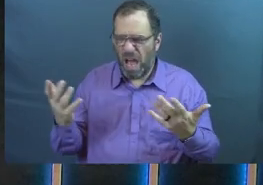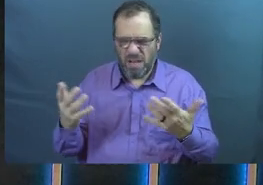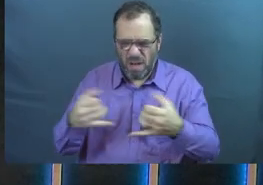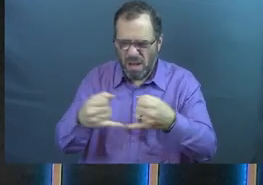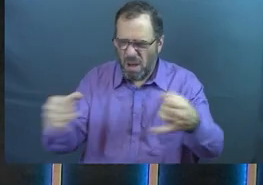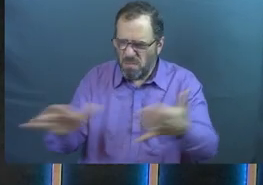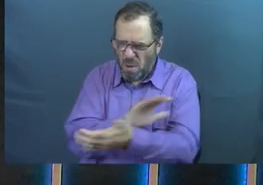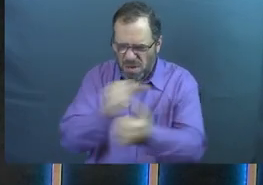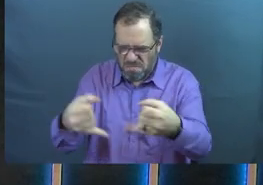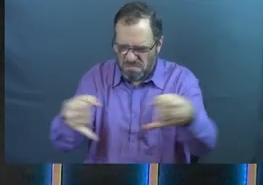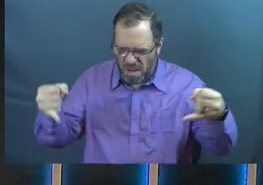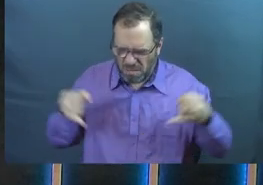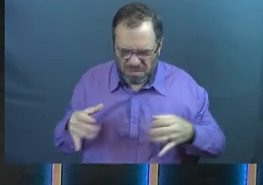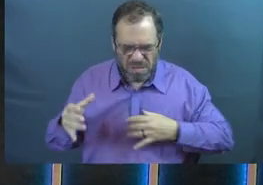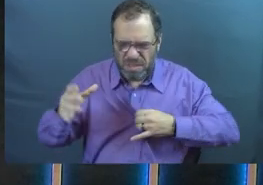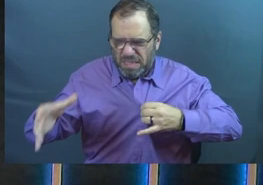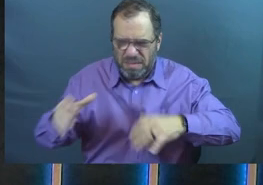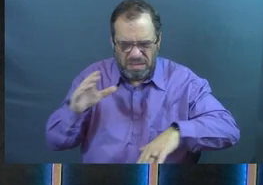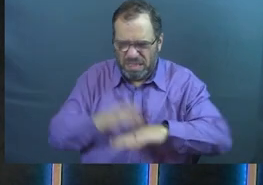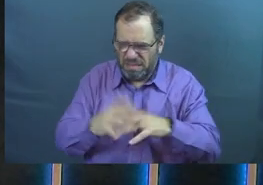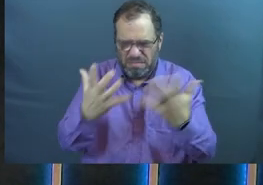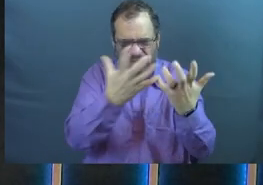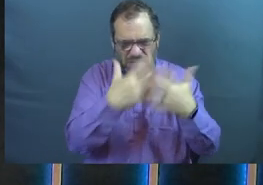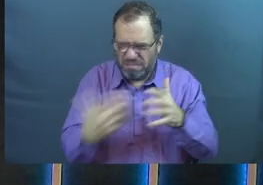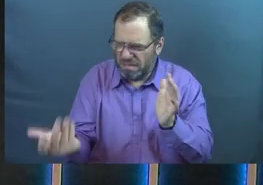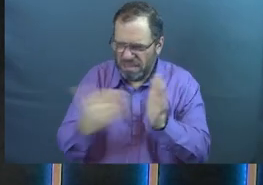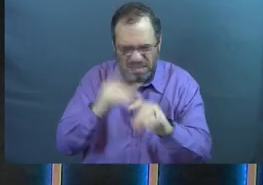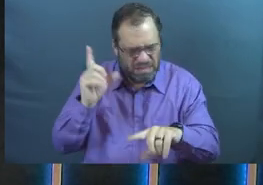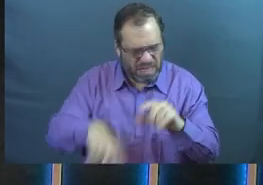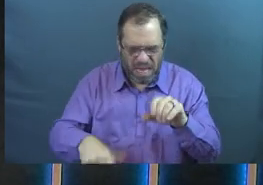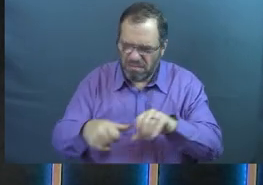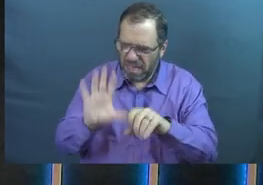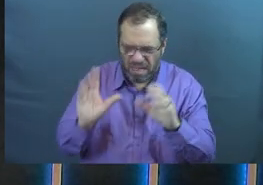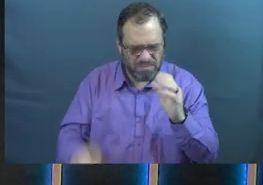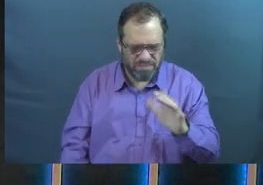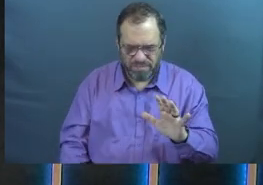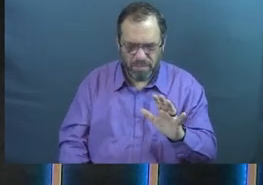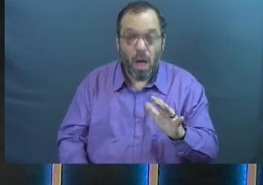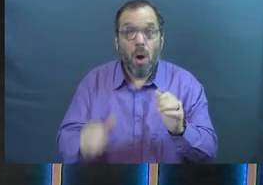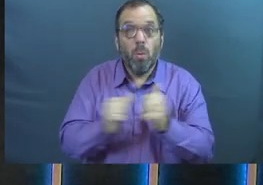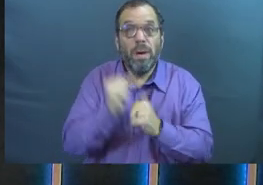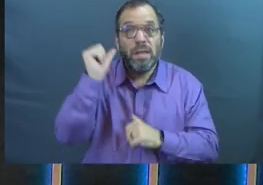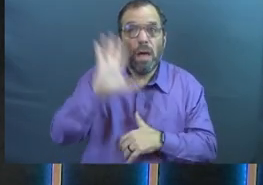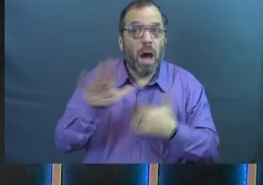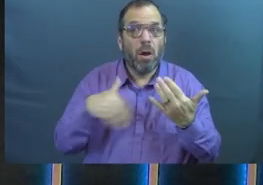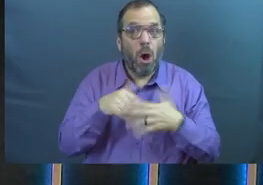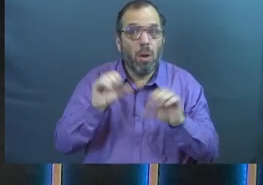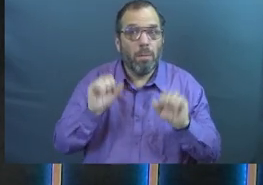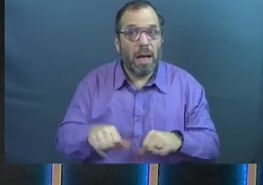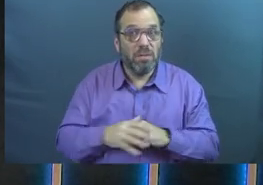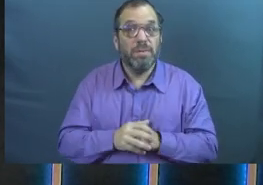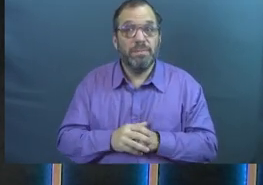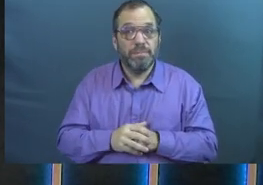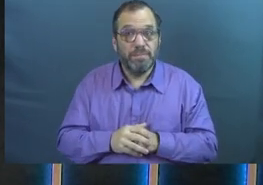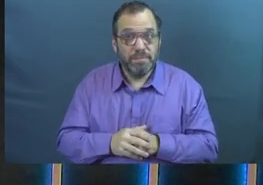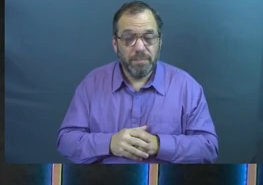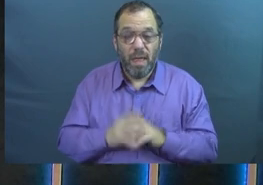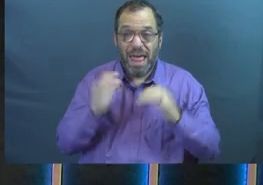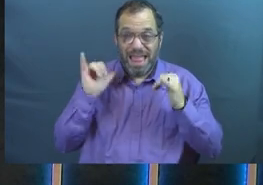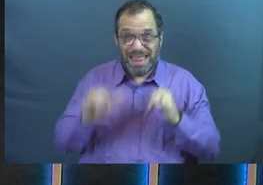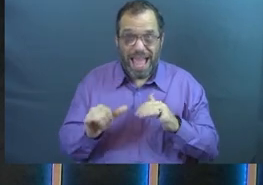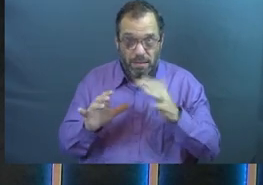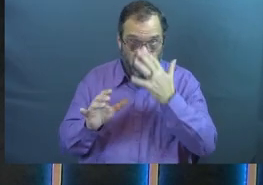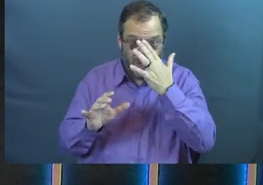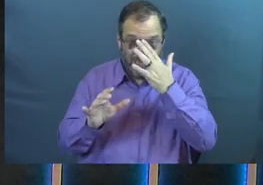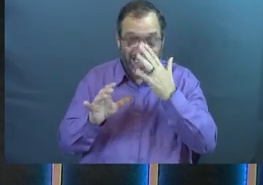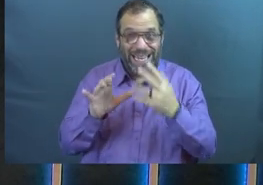lines. We can't put this back together again. With God all things are possible. And that right